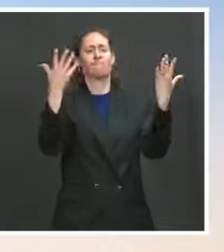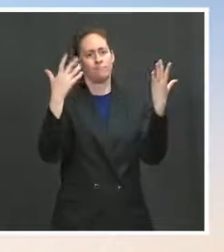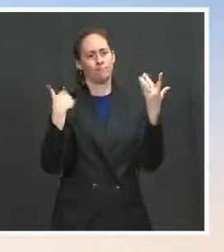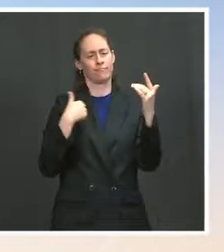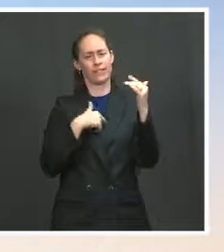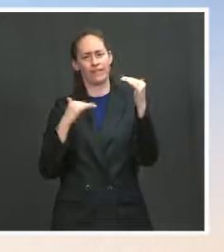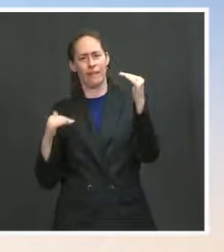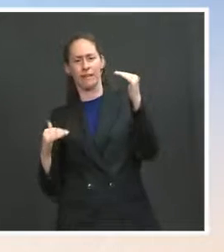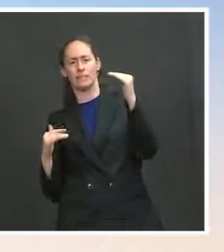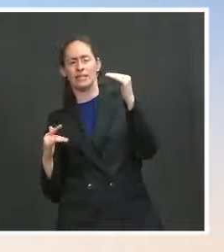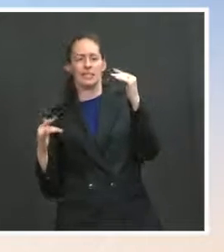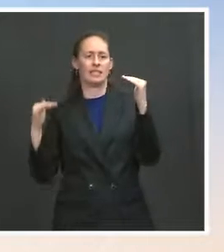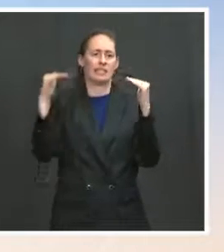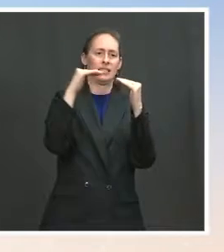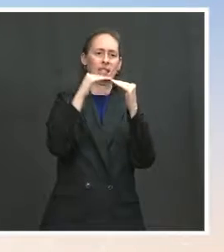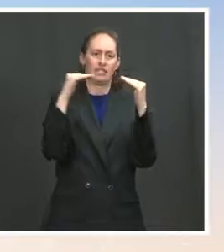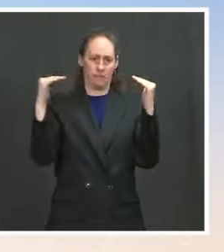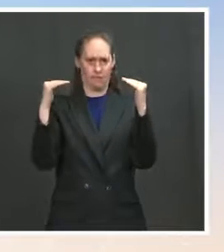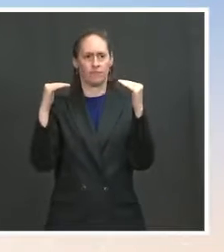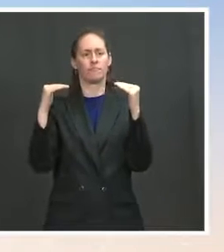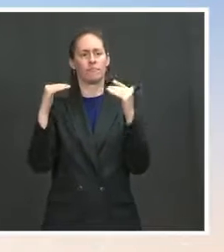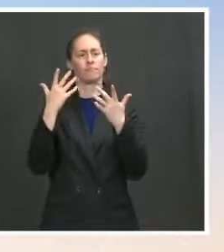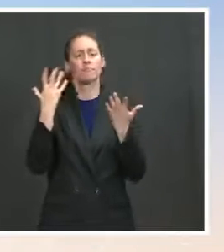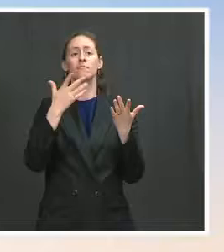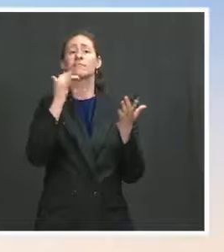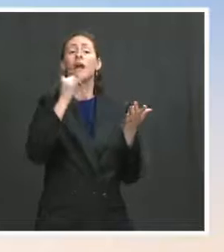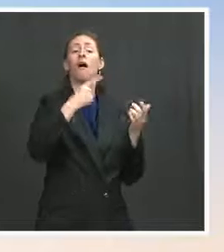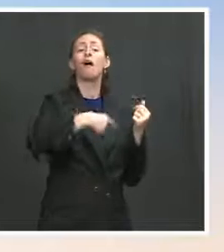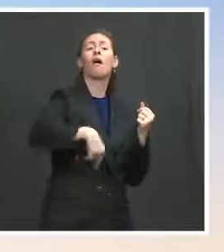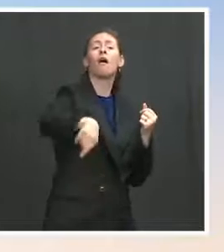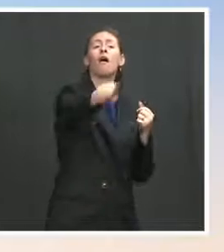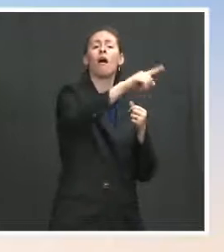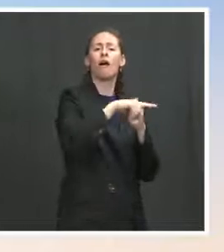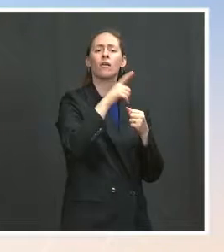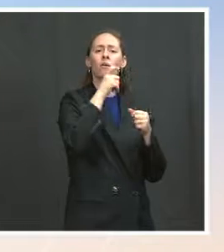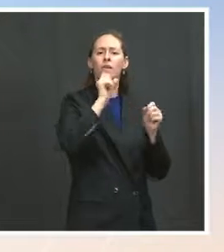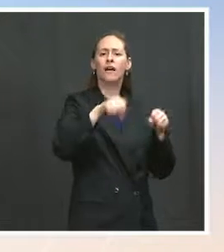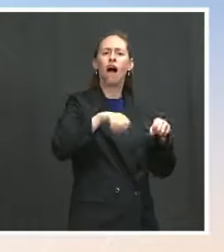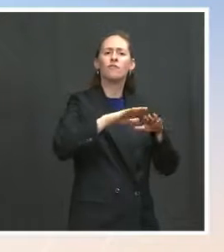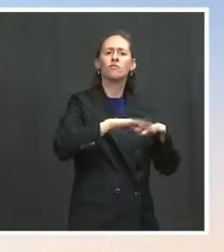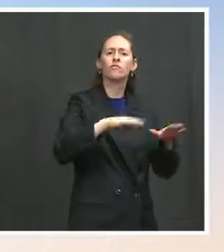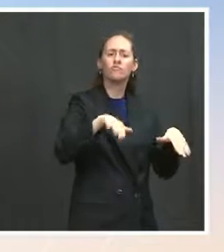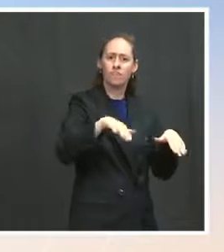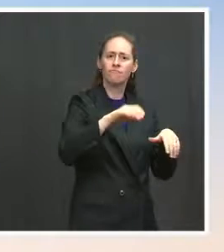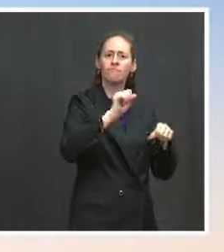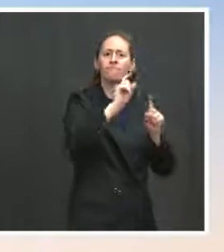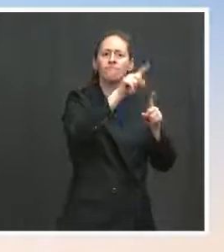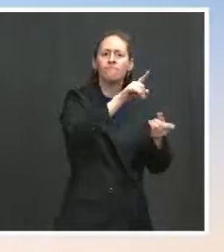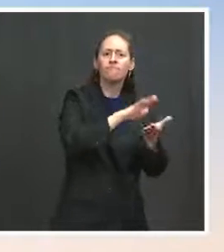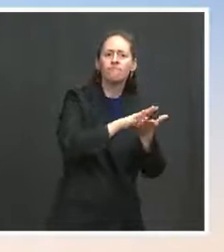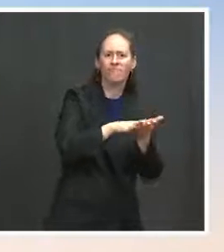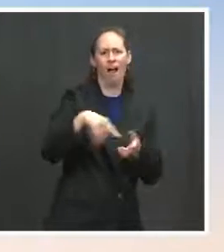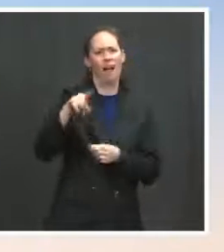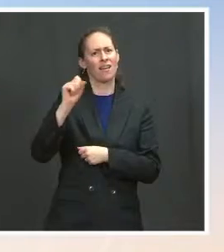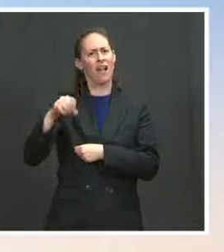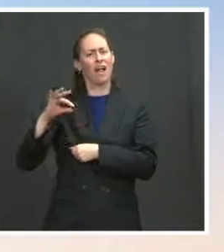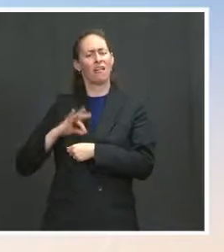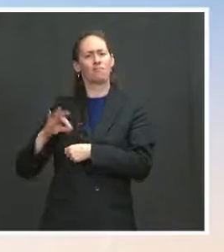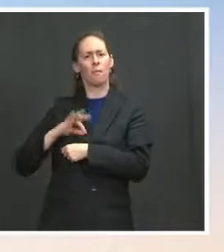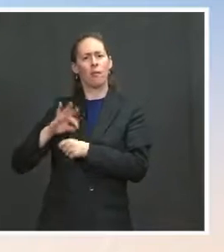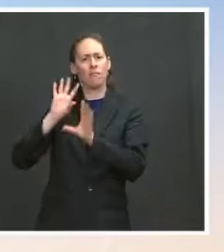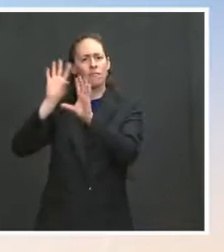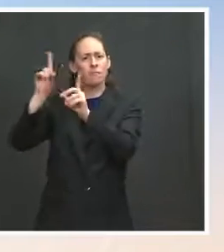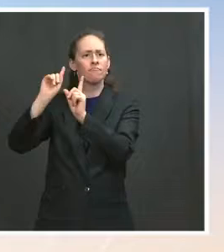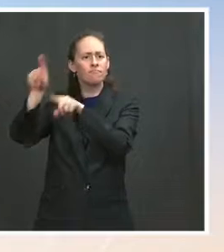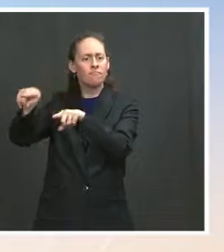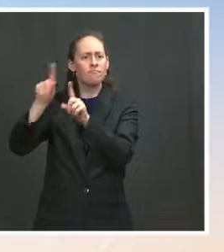pre-K eligible, kids across the country eligible. So he's proposed a range of ways to pay for it. Those pay-fors can be moved around, and certainly raising the corporate